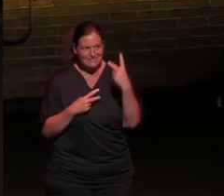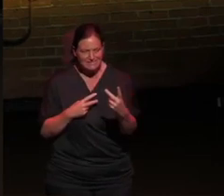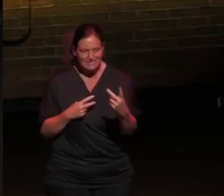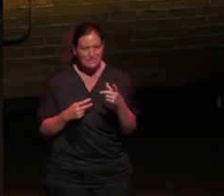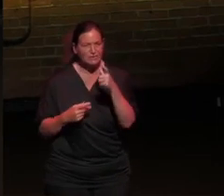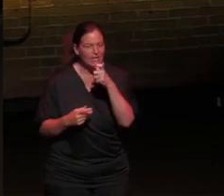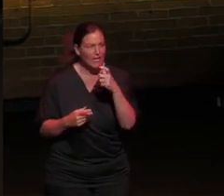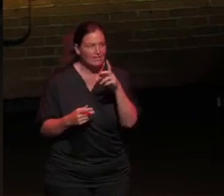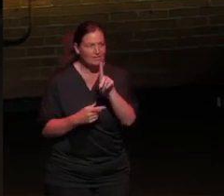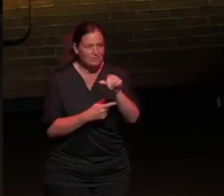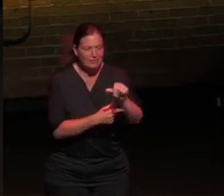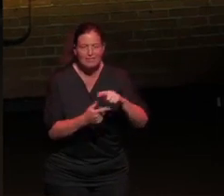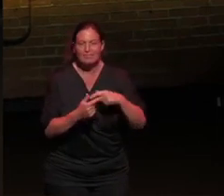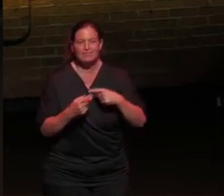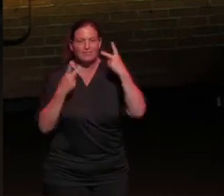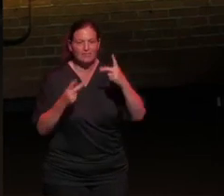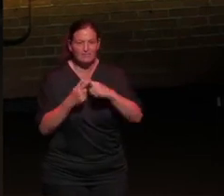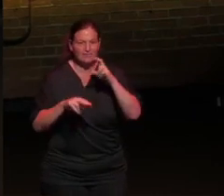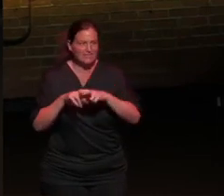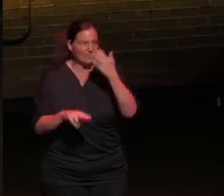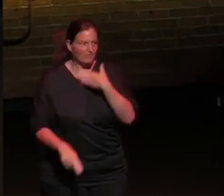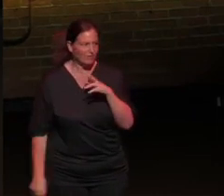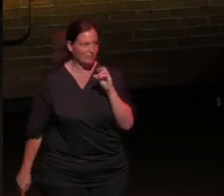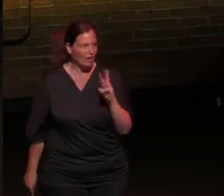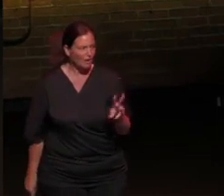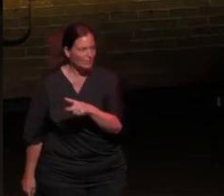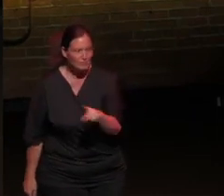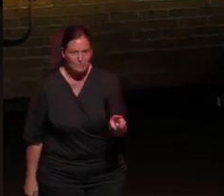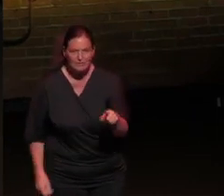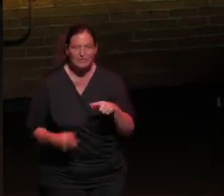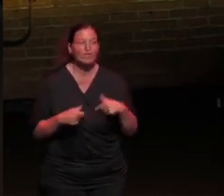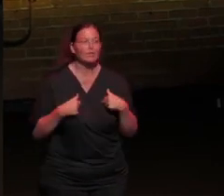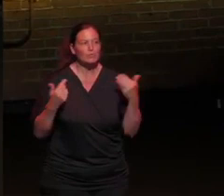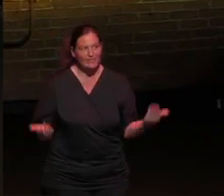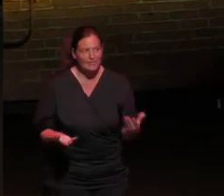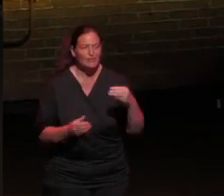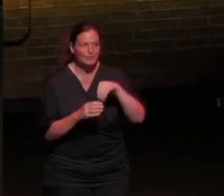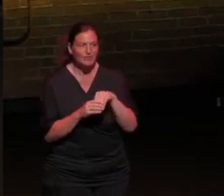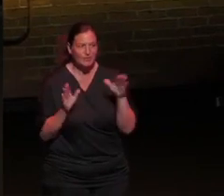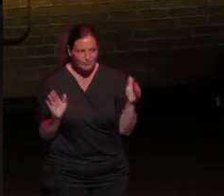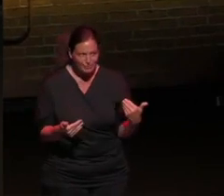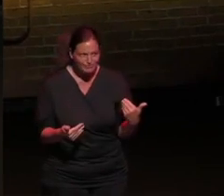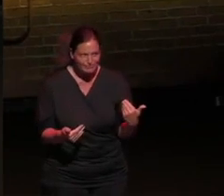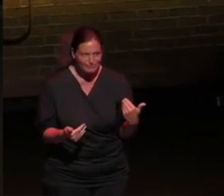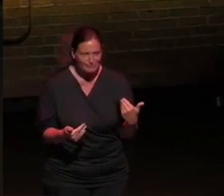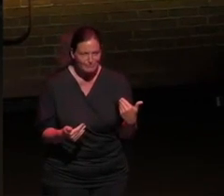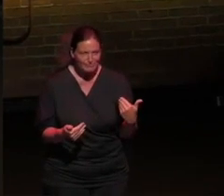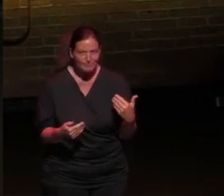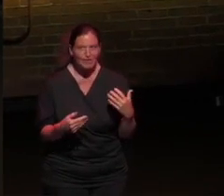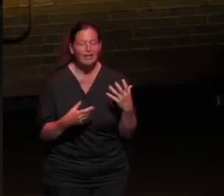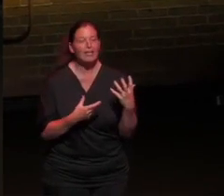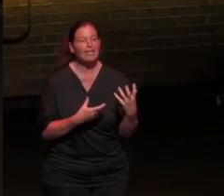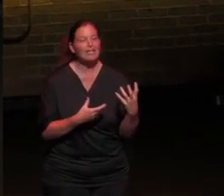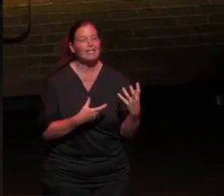disability, even if it is visible and I'm sitting in the front row, we're here. we're in the room. Make us a part of